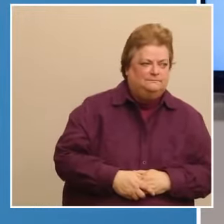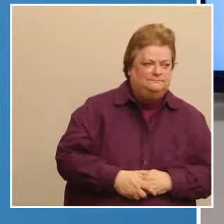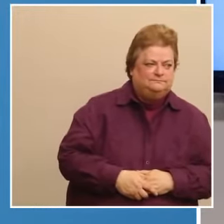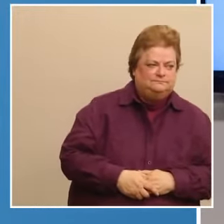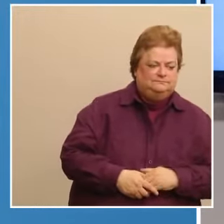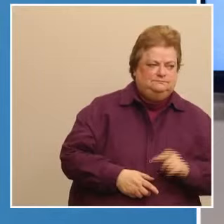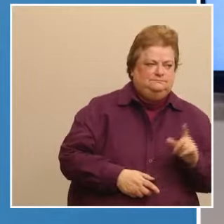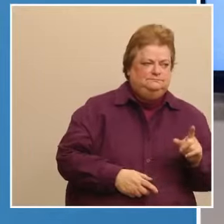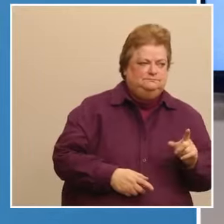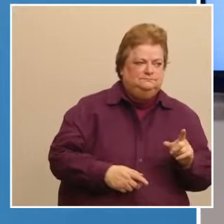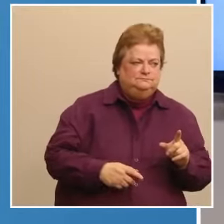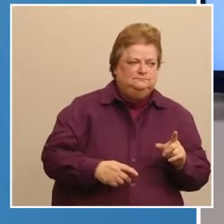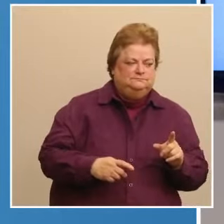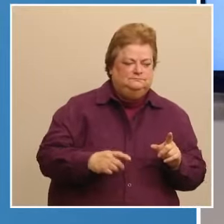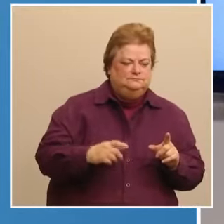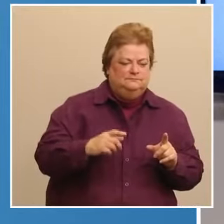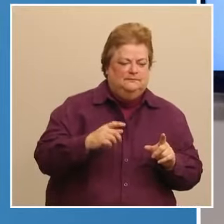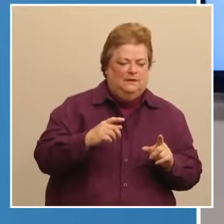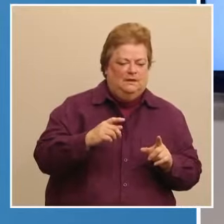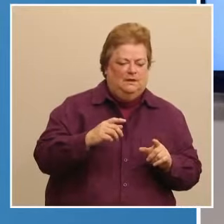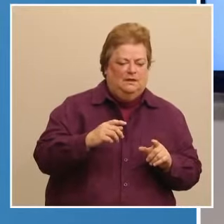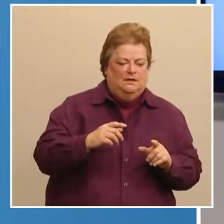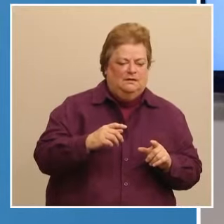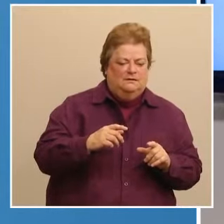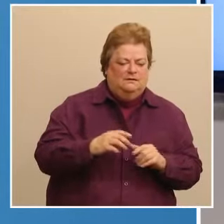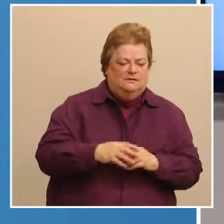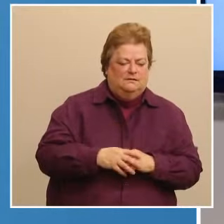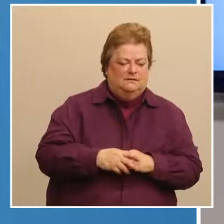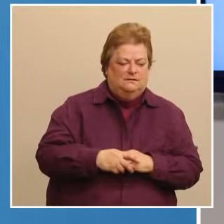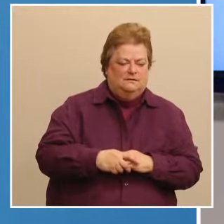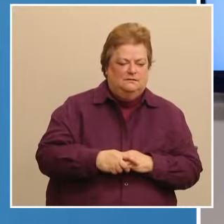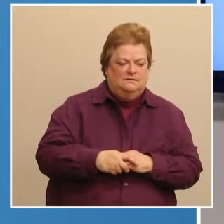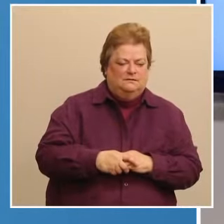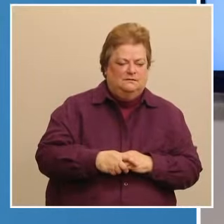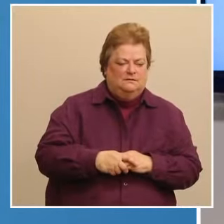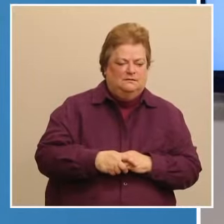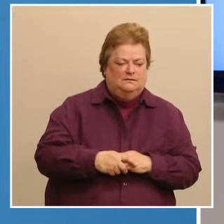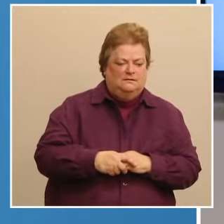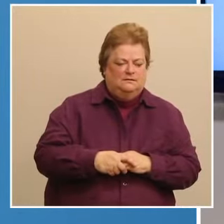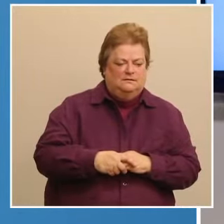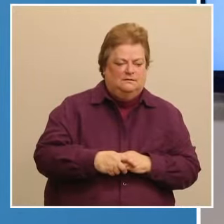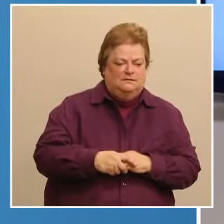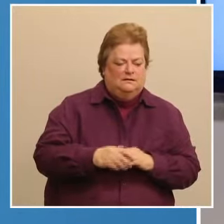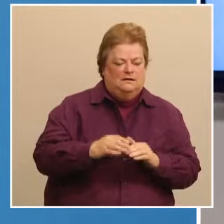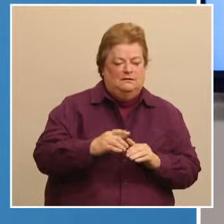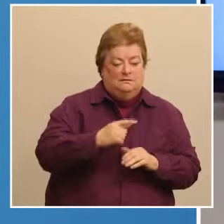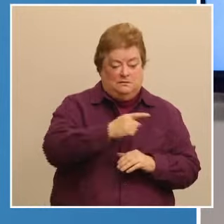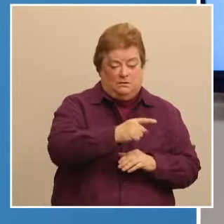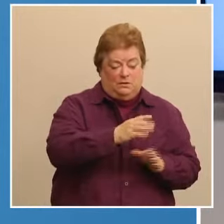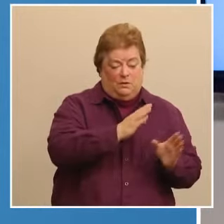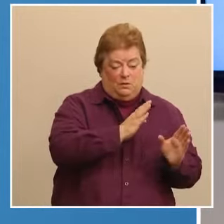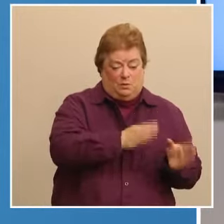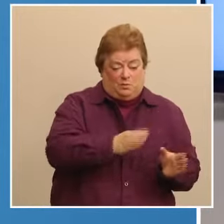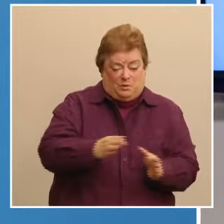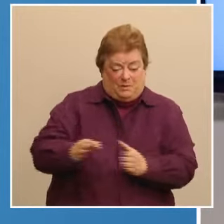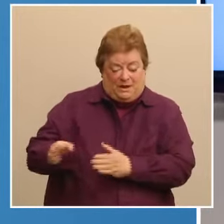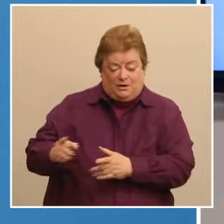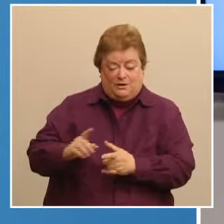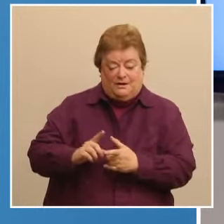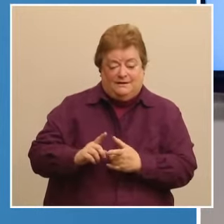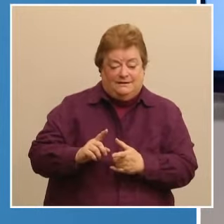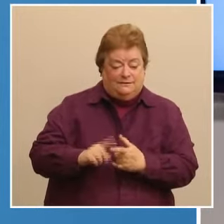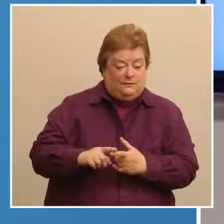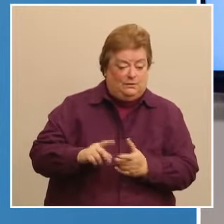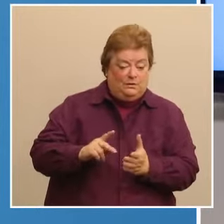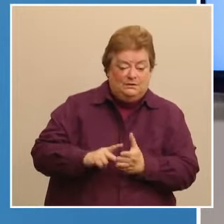Director Lopez, how prepared are you to double, maybe even triple the amount of vaccinations